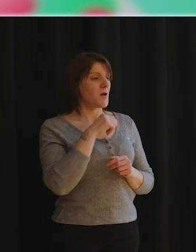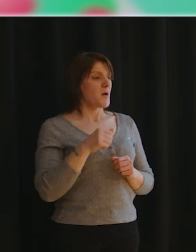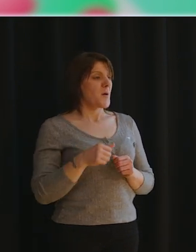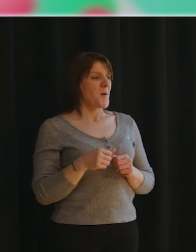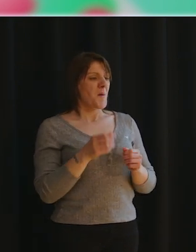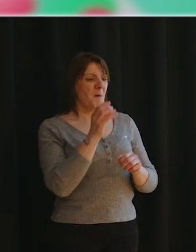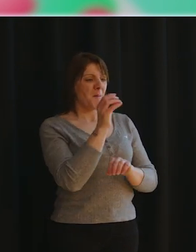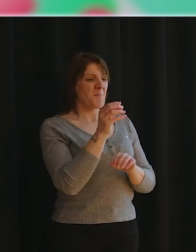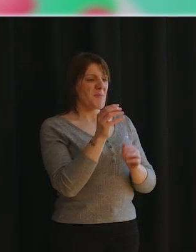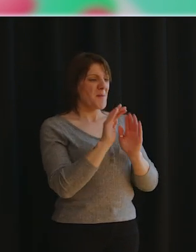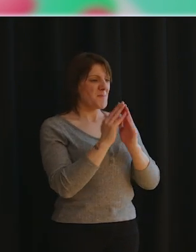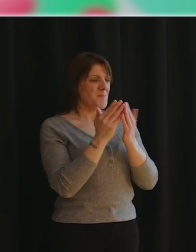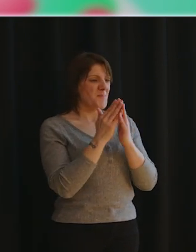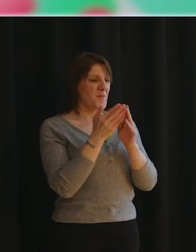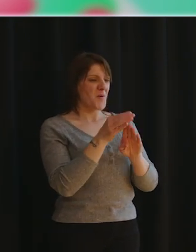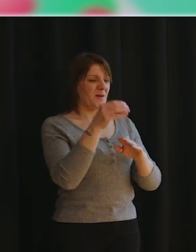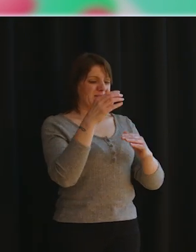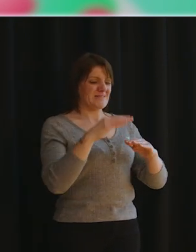random.